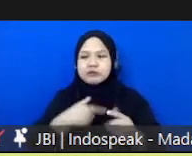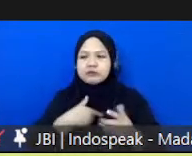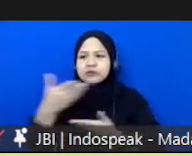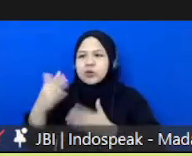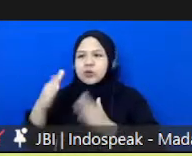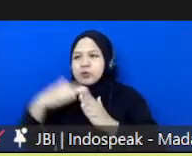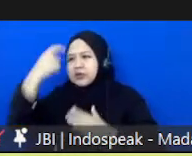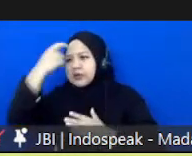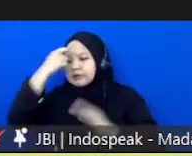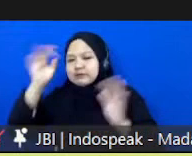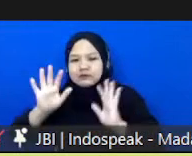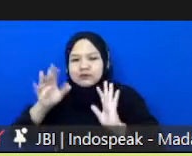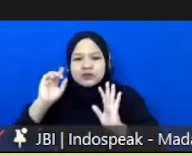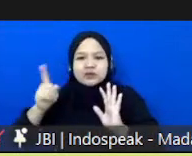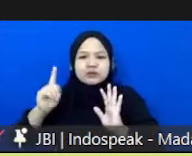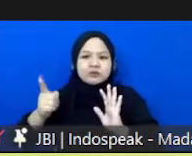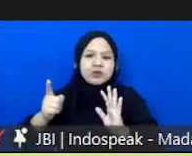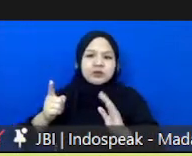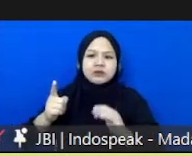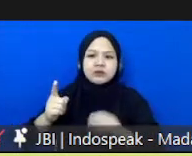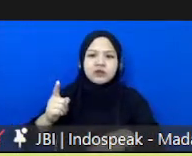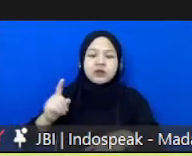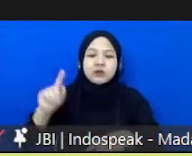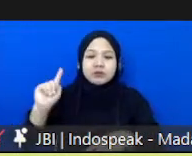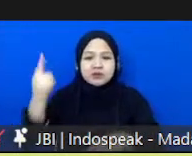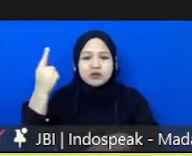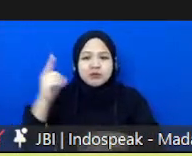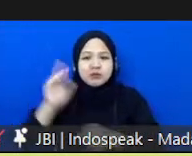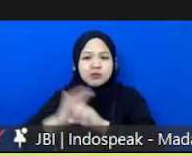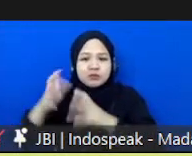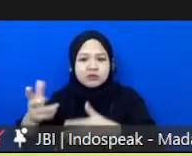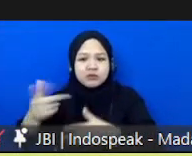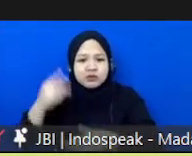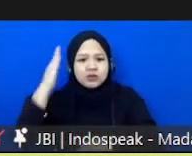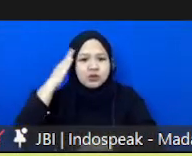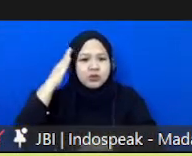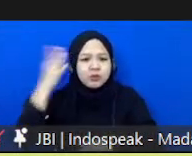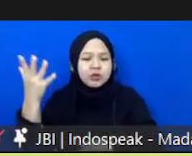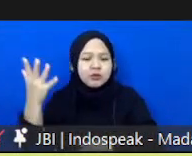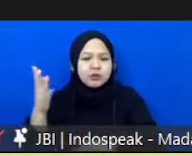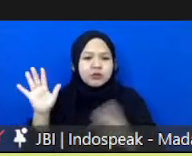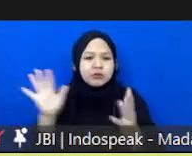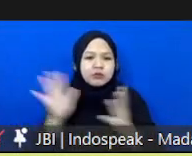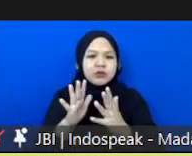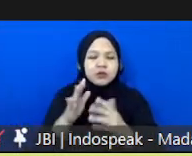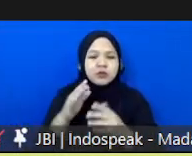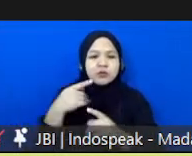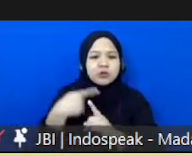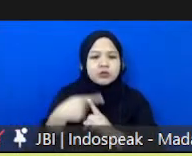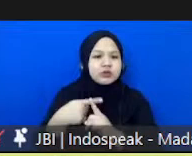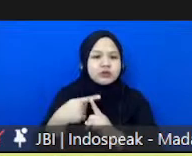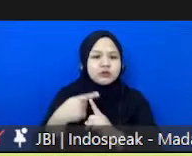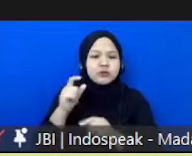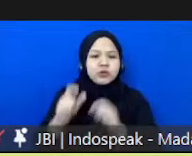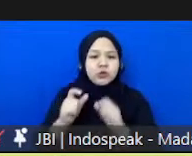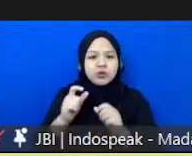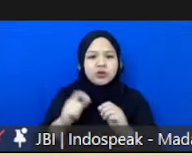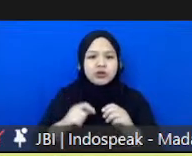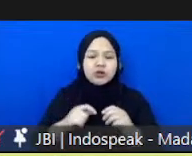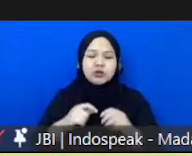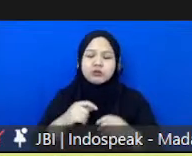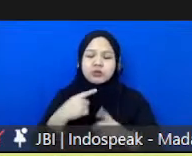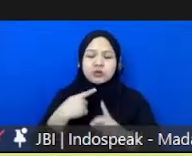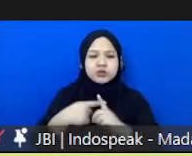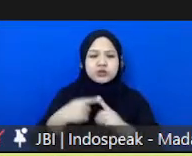especially in the early period of COVID-19, didn't really know how to deal with COVID positive pregnant women and what